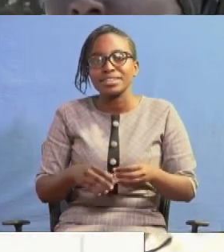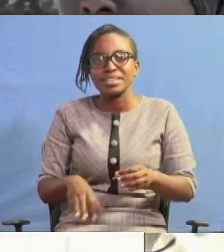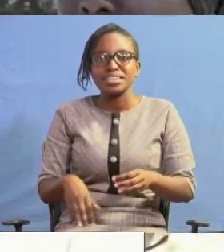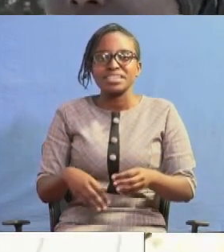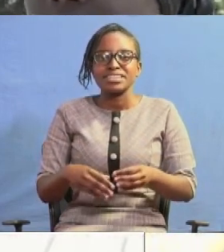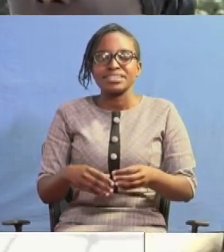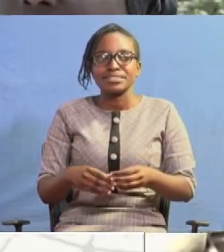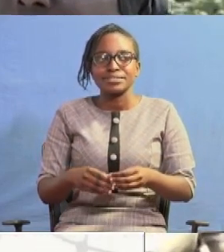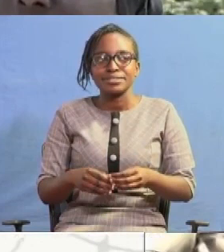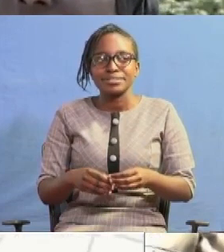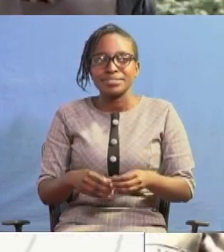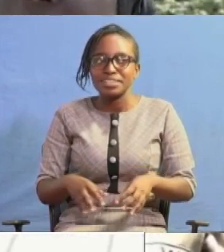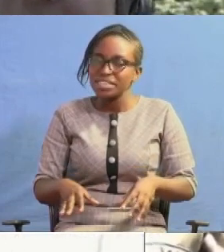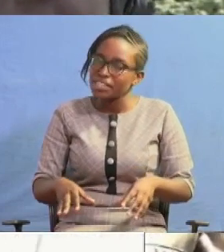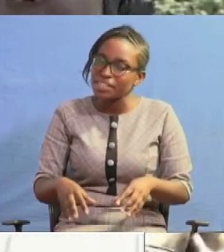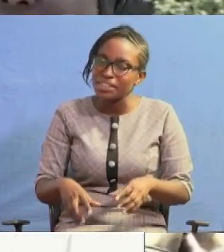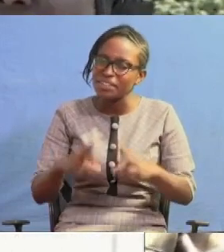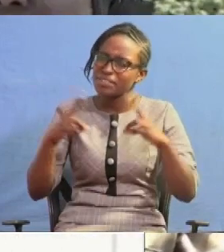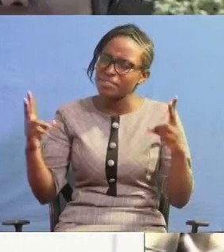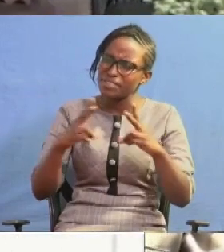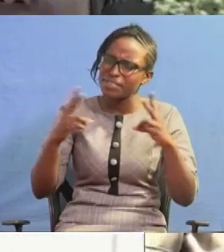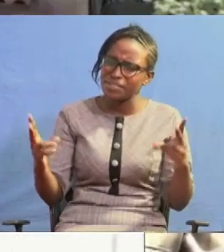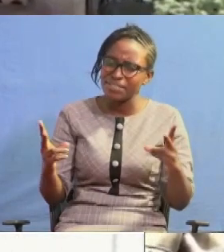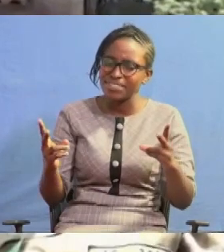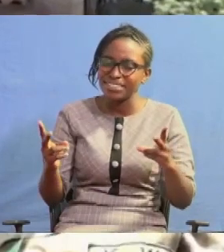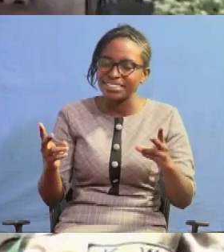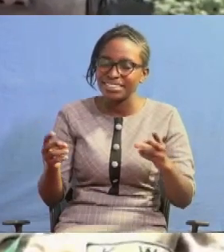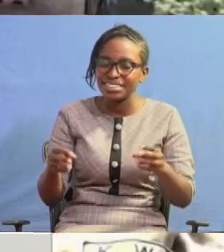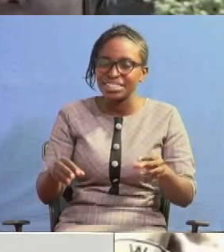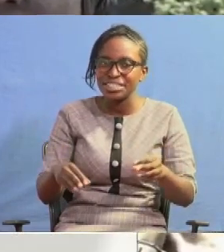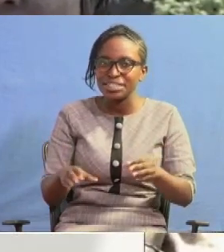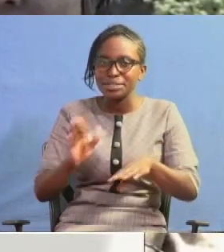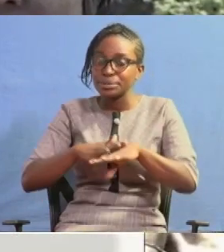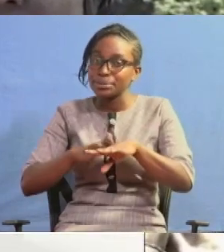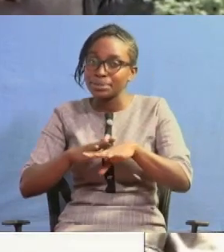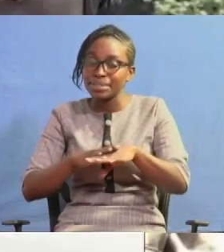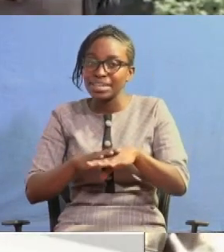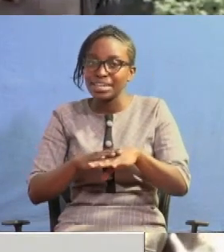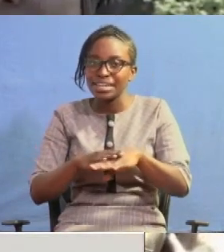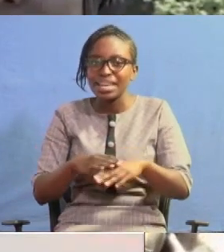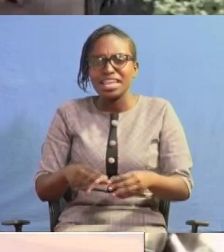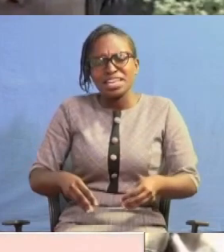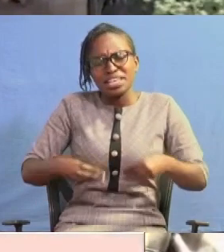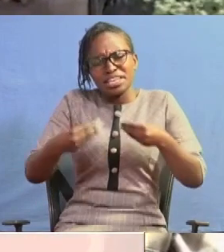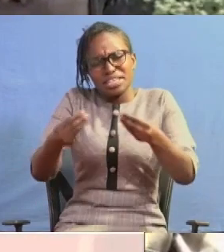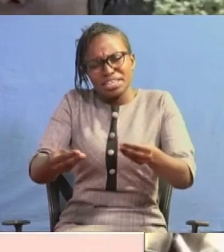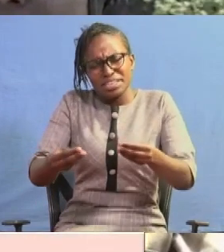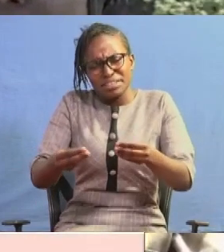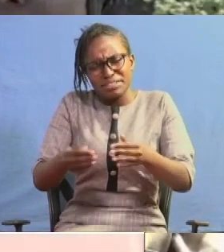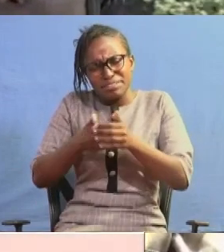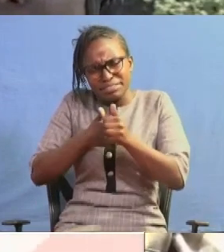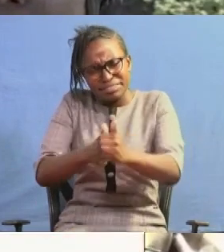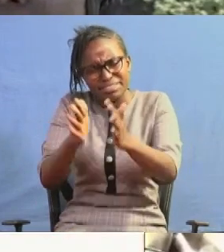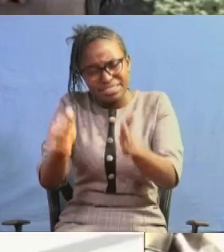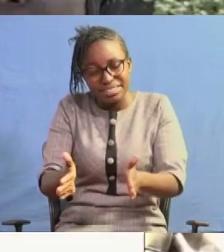strictly. We were very, very particular about, sticking to the criteria and guidelines that we are